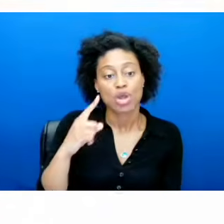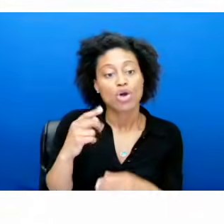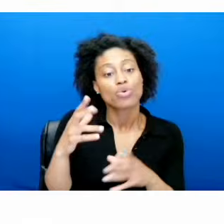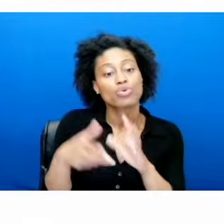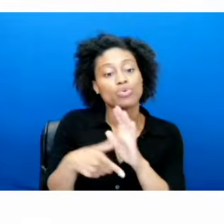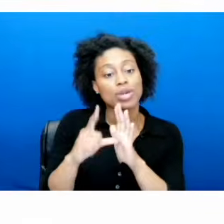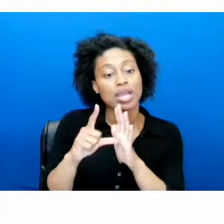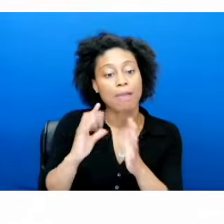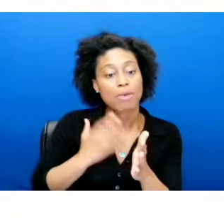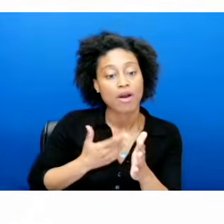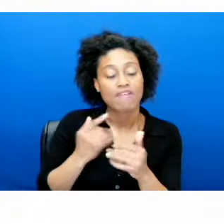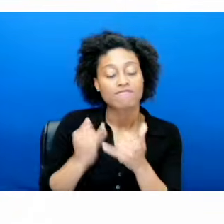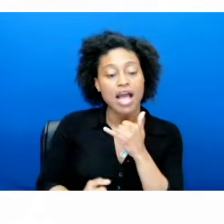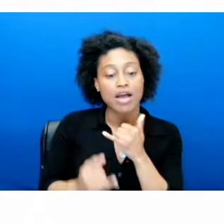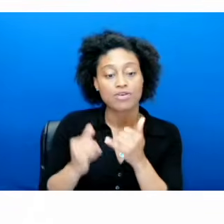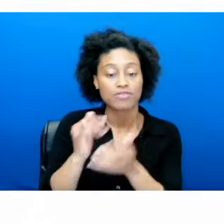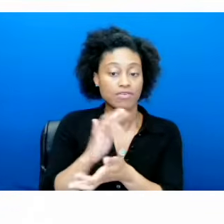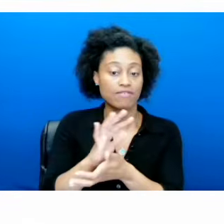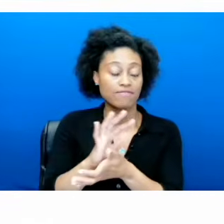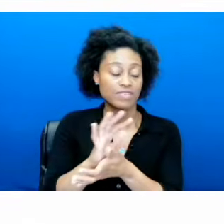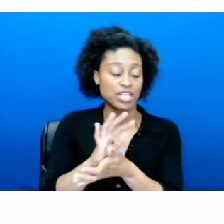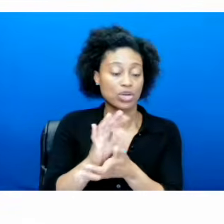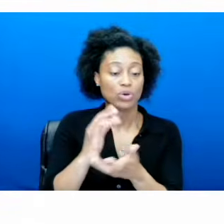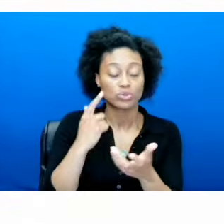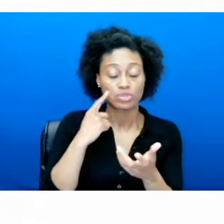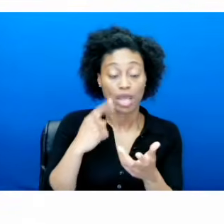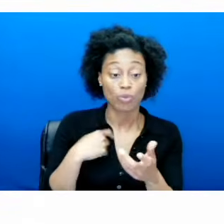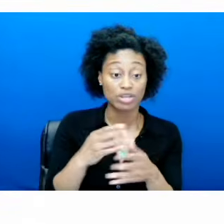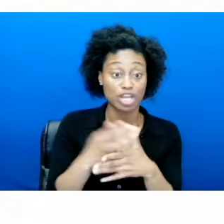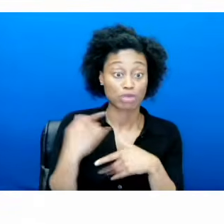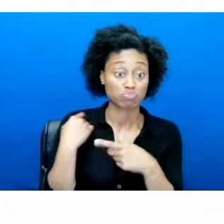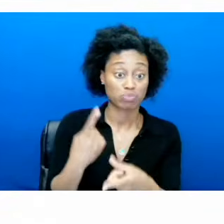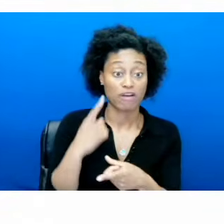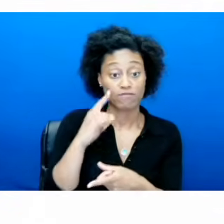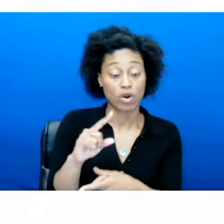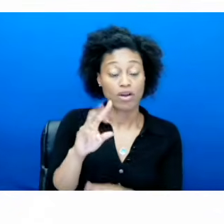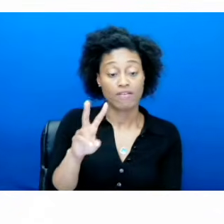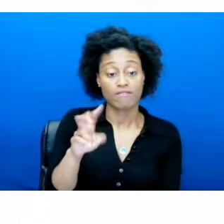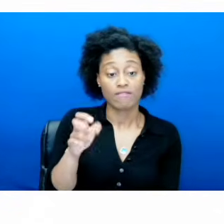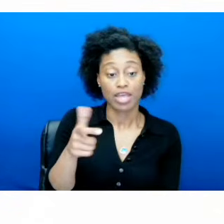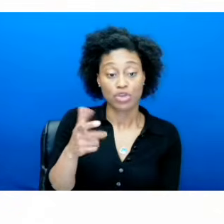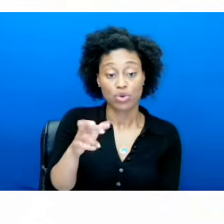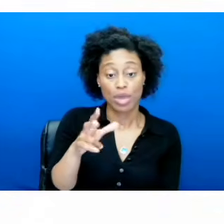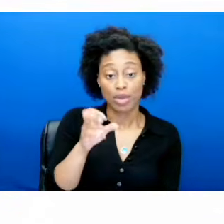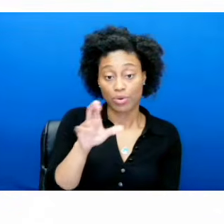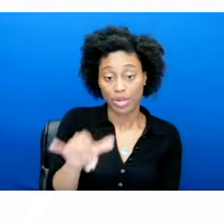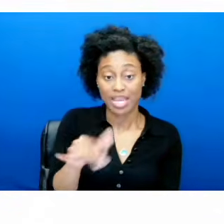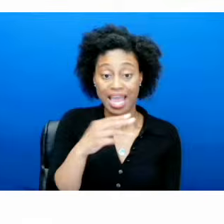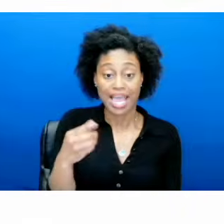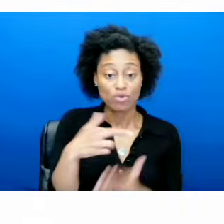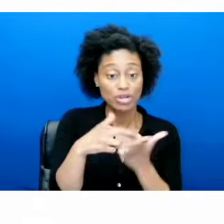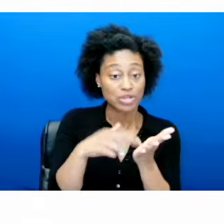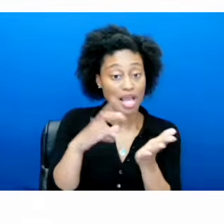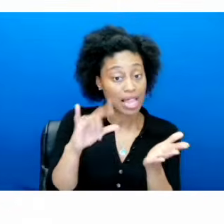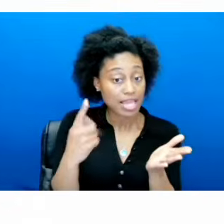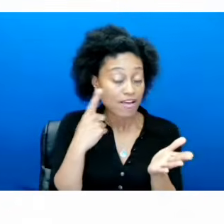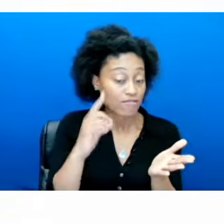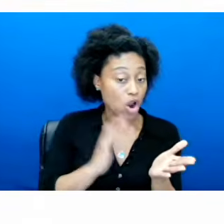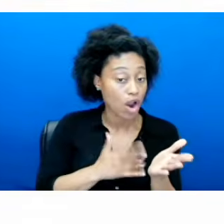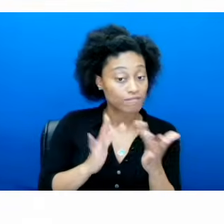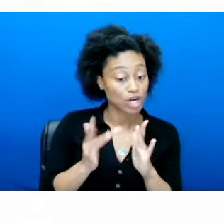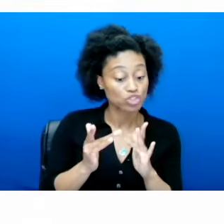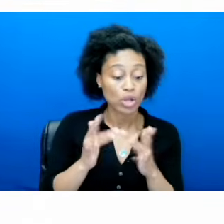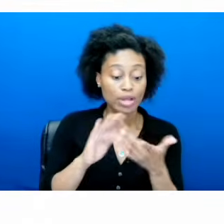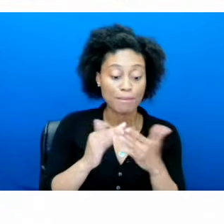for Veguary. Also, a registration link for our virtual community roundtable next